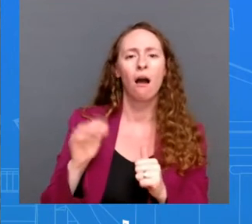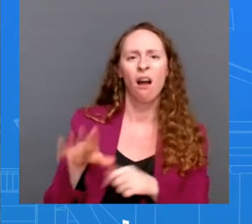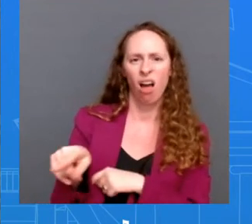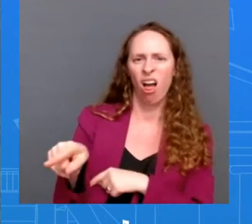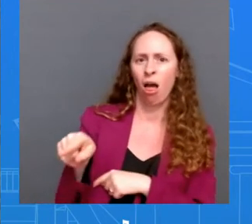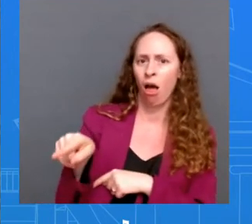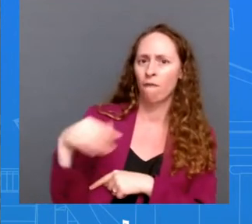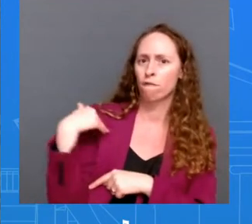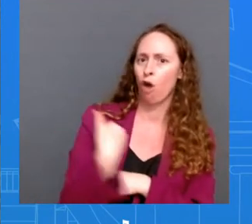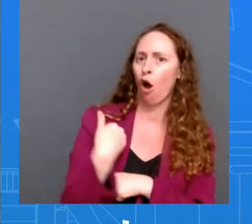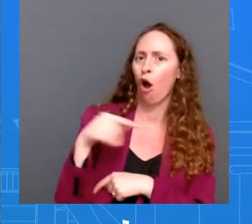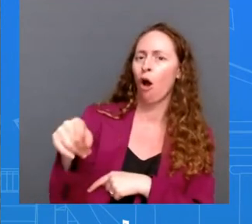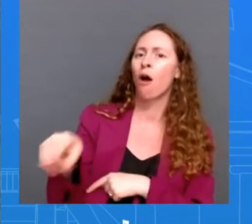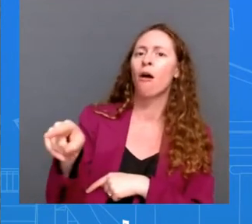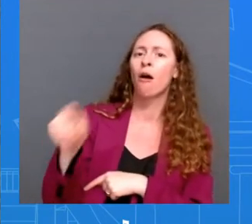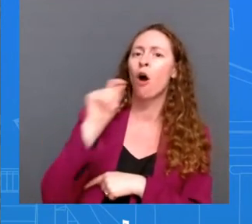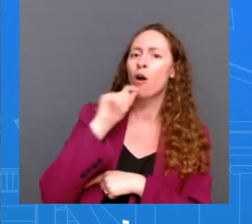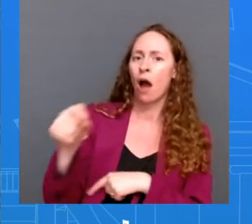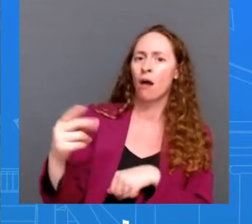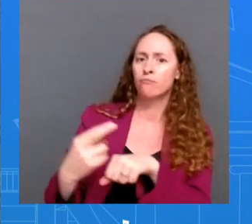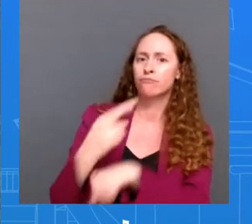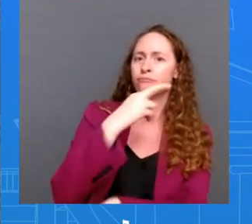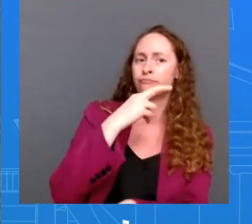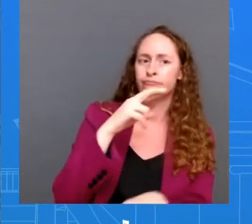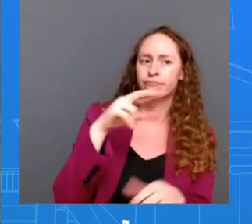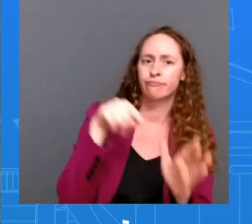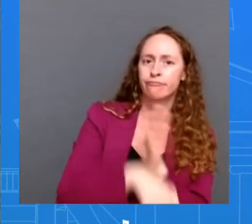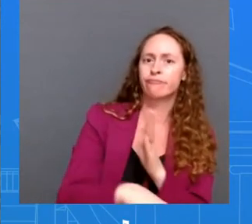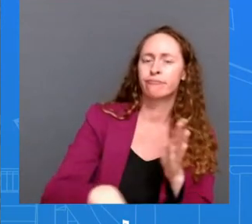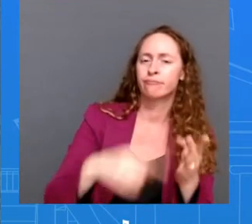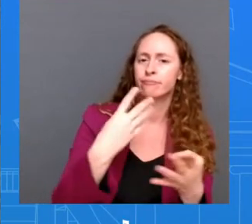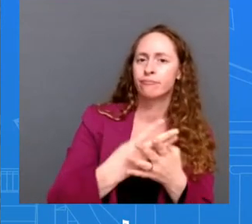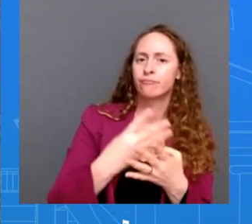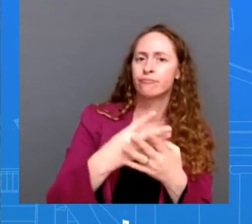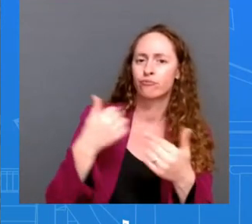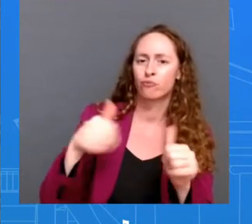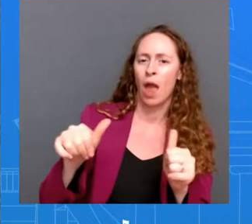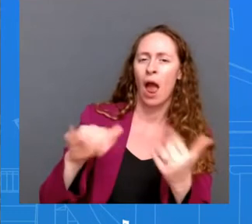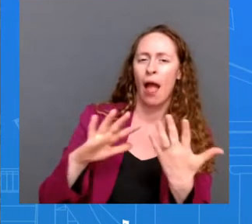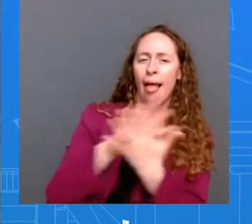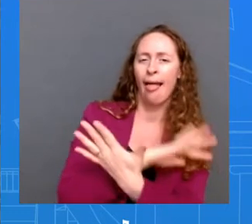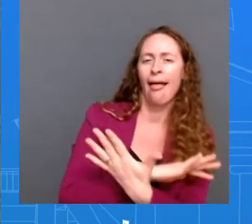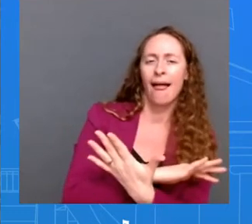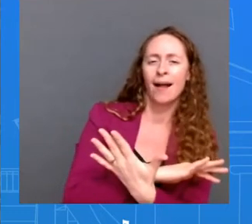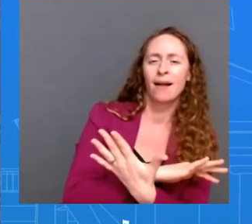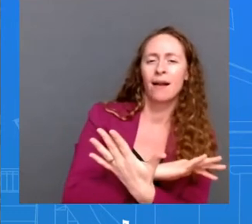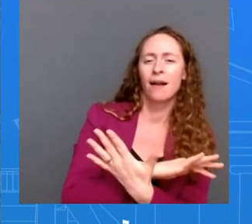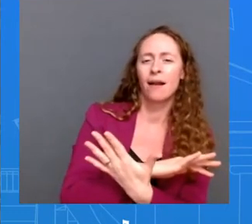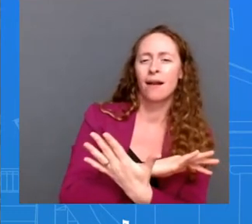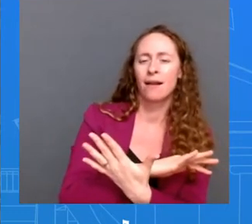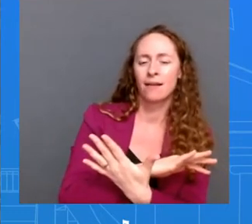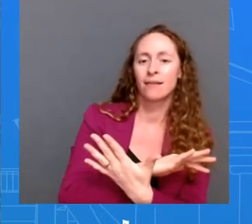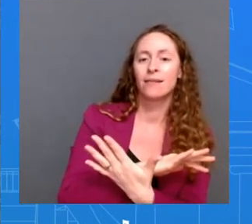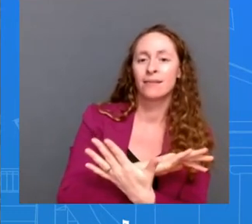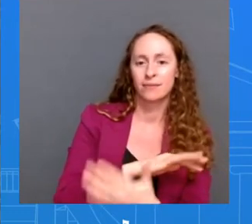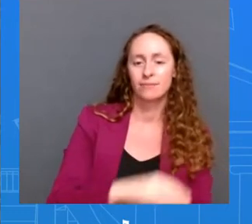to do that before journalists arrived on site. And again, we're beginning to even start to see some press reporting to that effect.